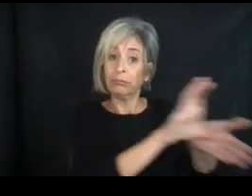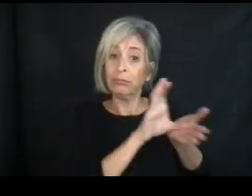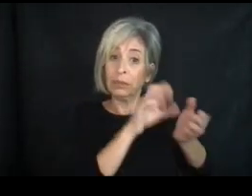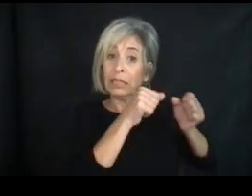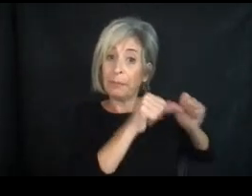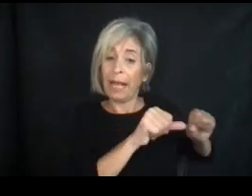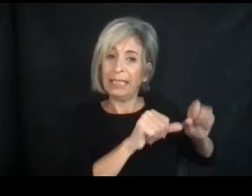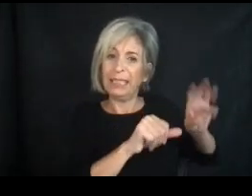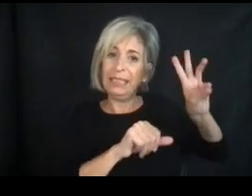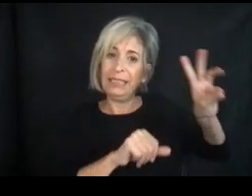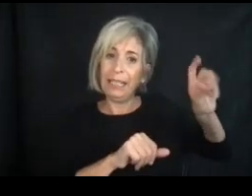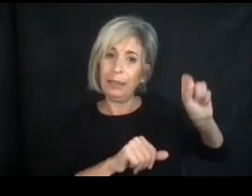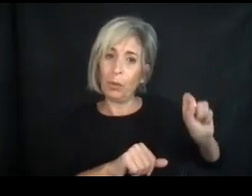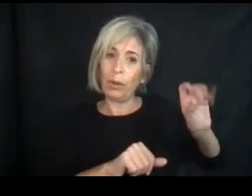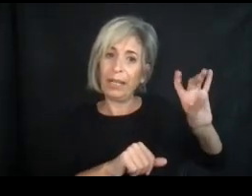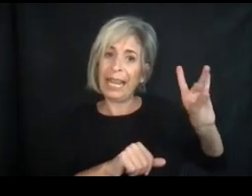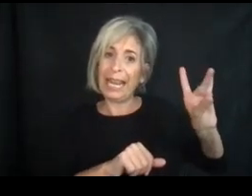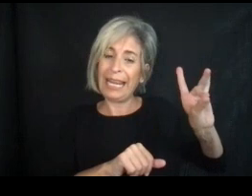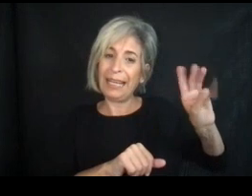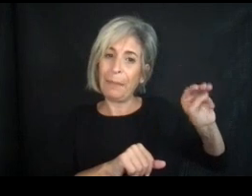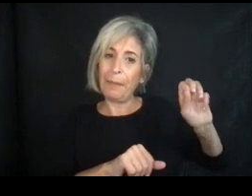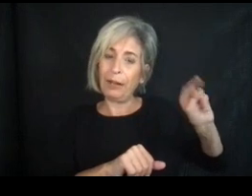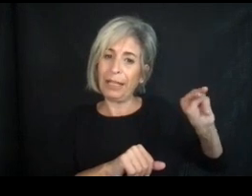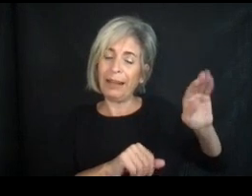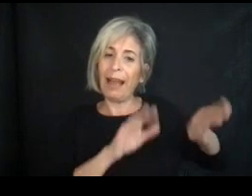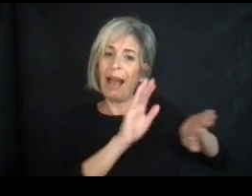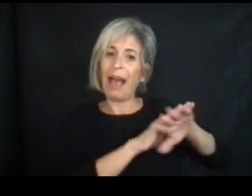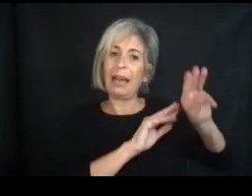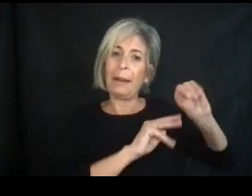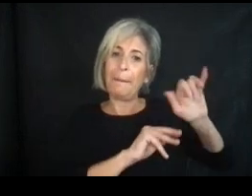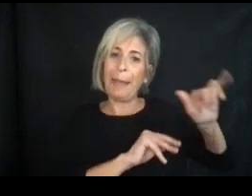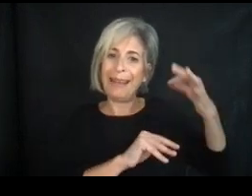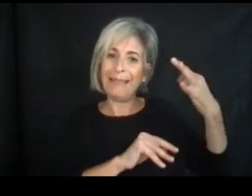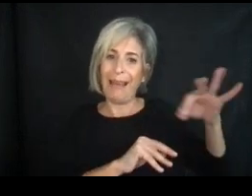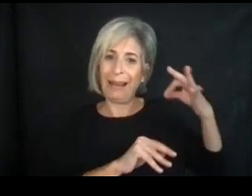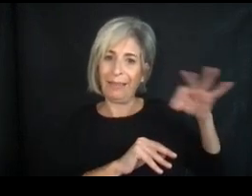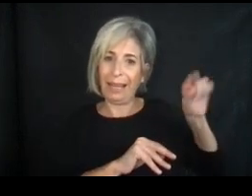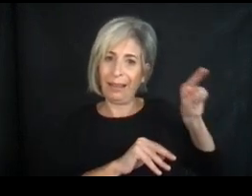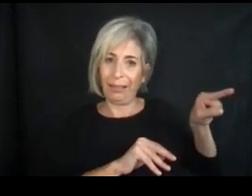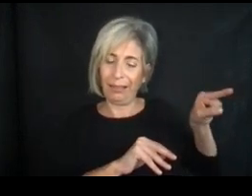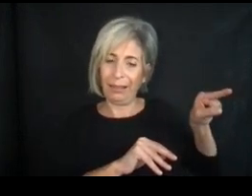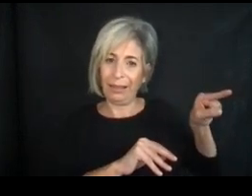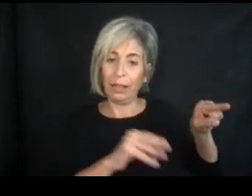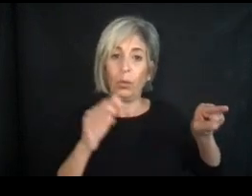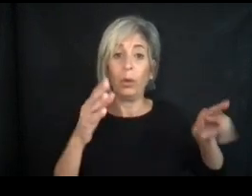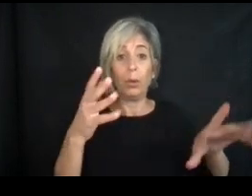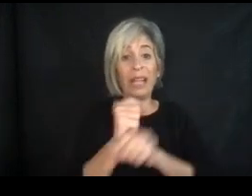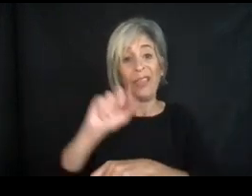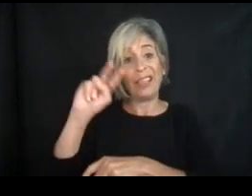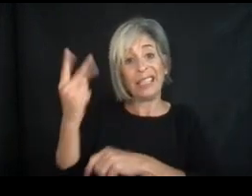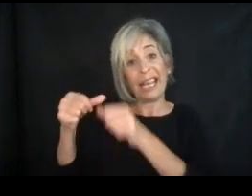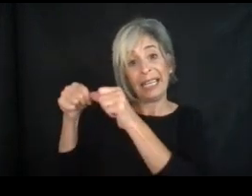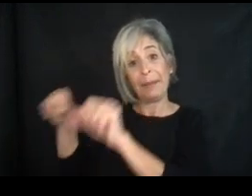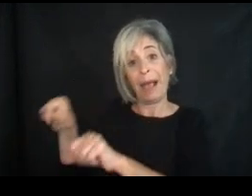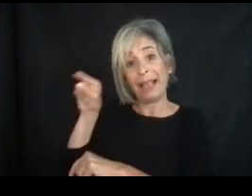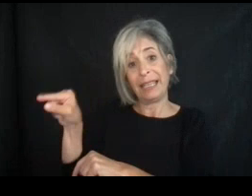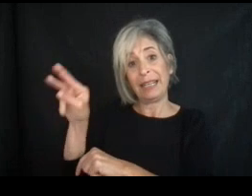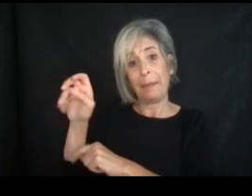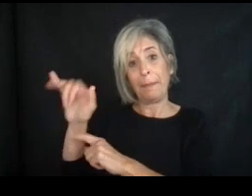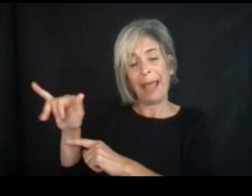roughly 6.8 million back on May 19th, and they will receive the second deposit in May